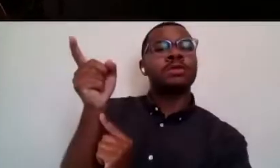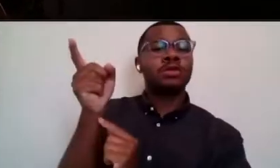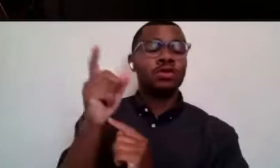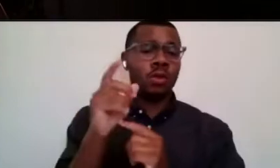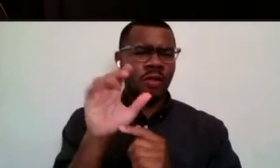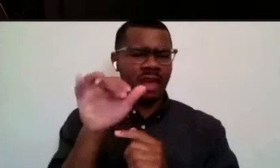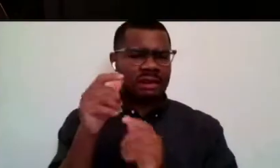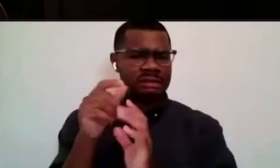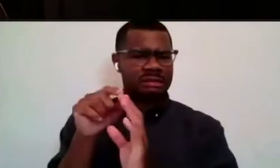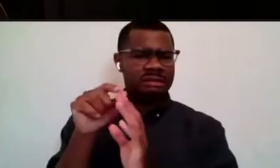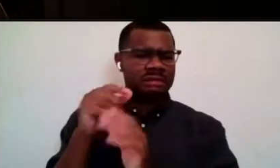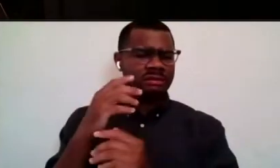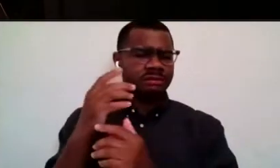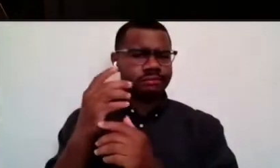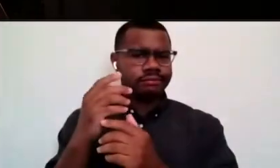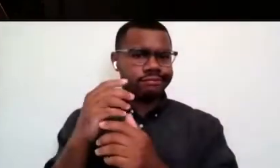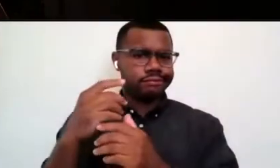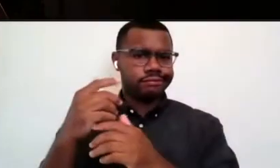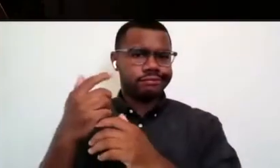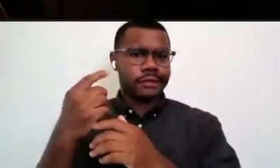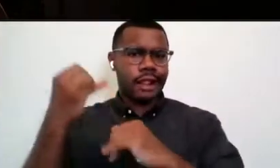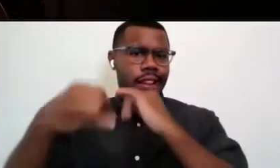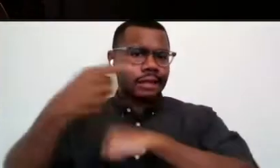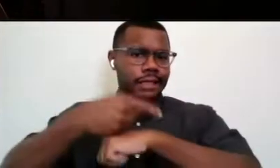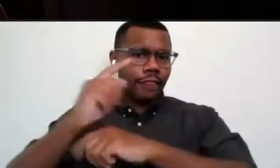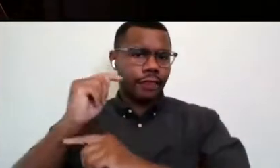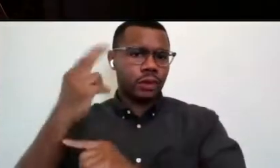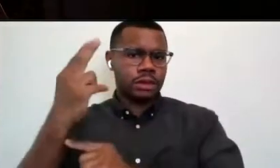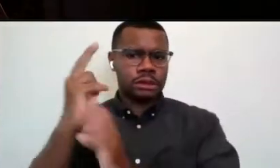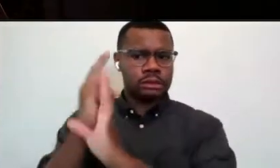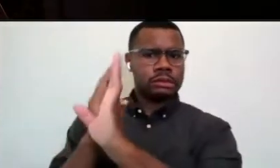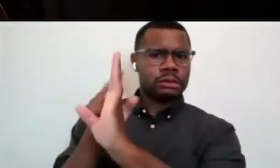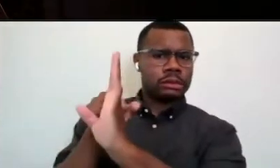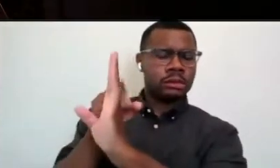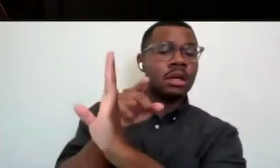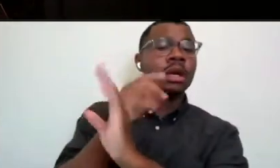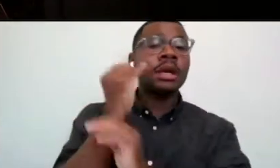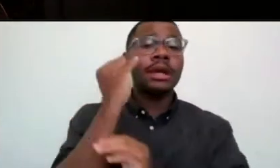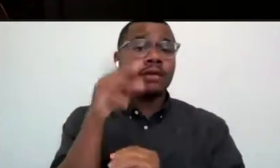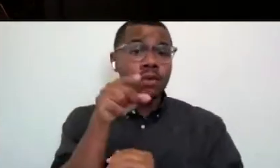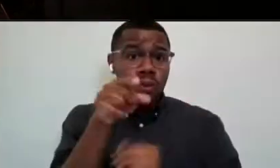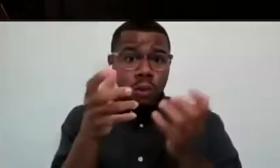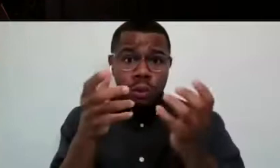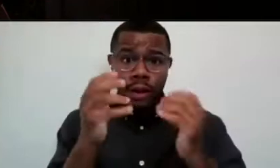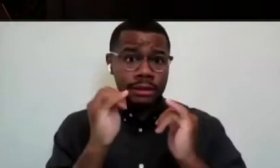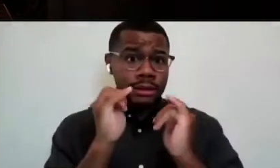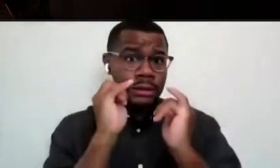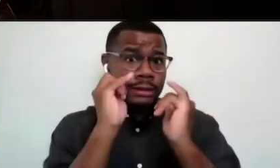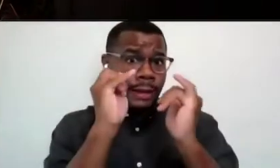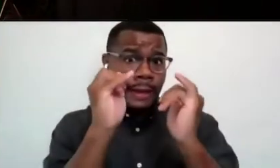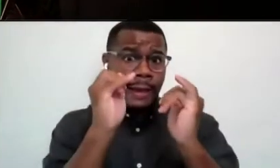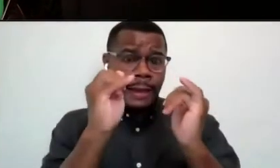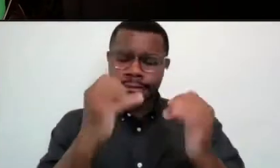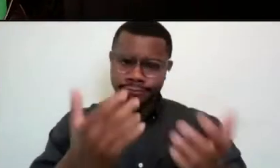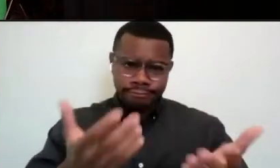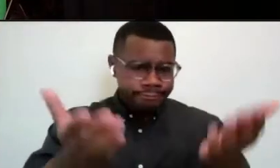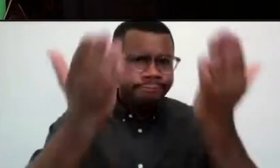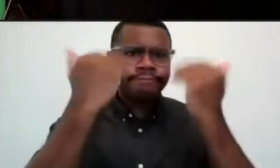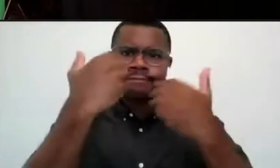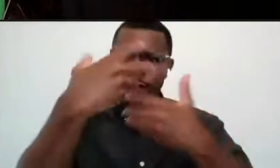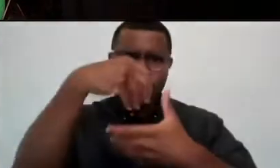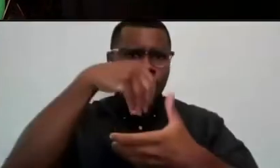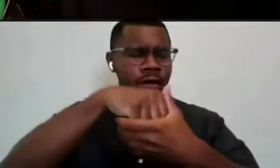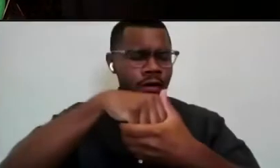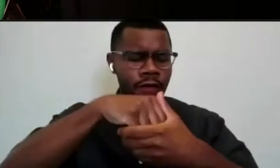in that or some other similar that resonates for you kind of practice, I invite that. But I would love to